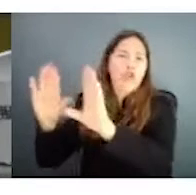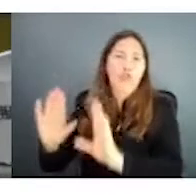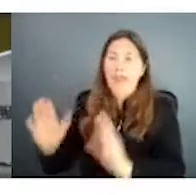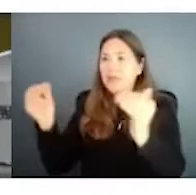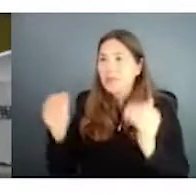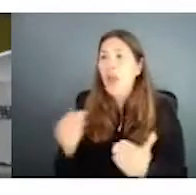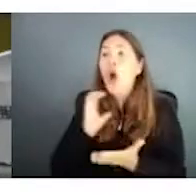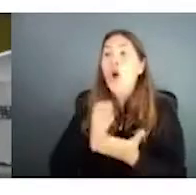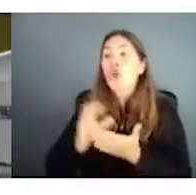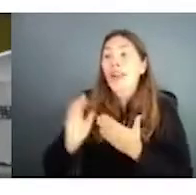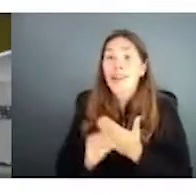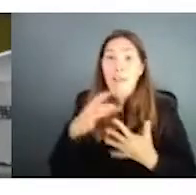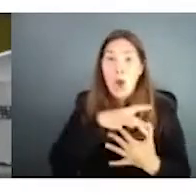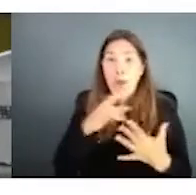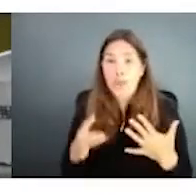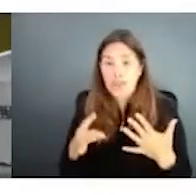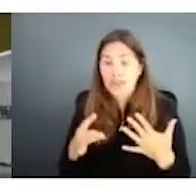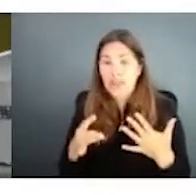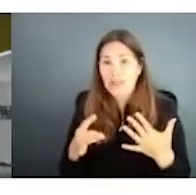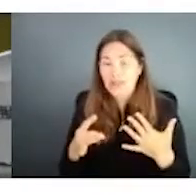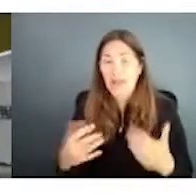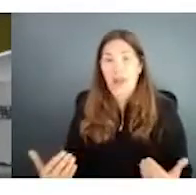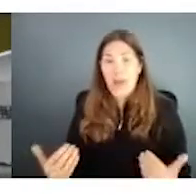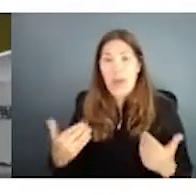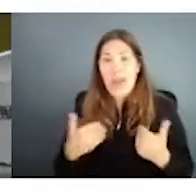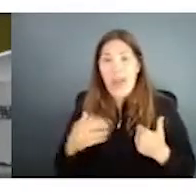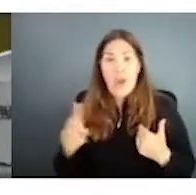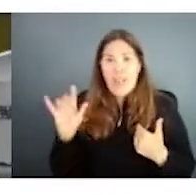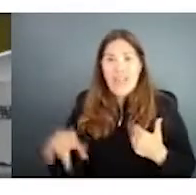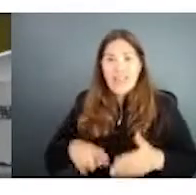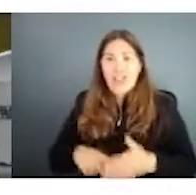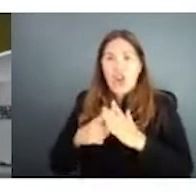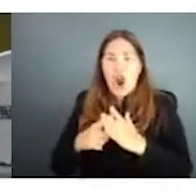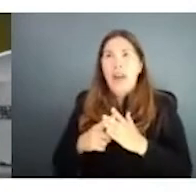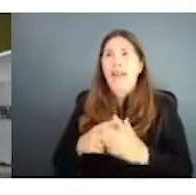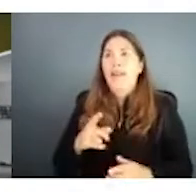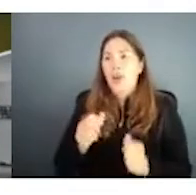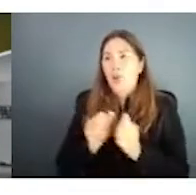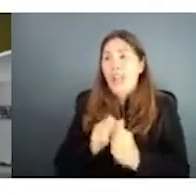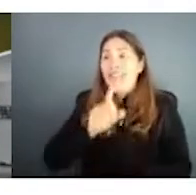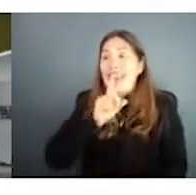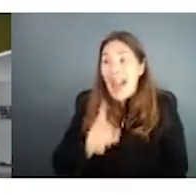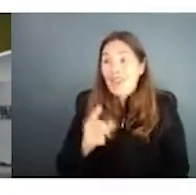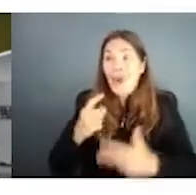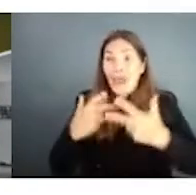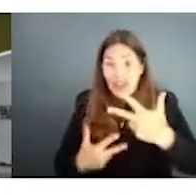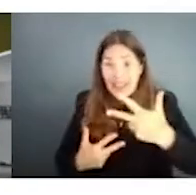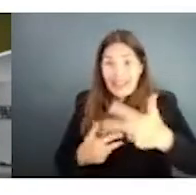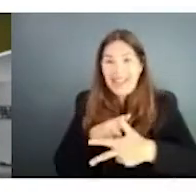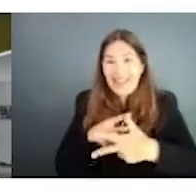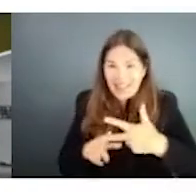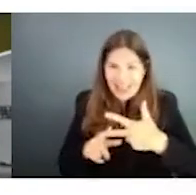Curriculum options, all right? So we have where this all started, which was with the actual 3